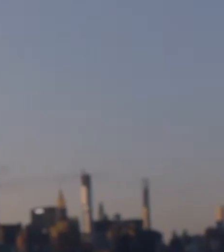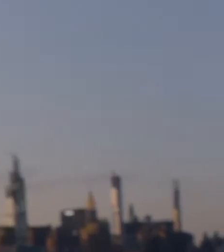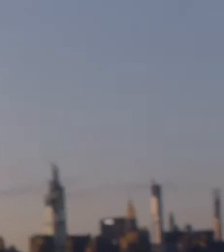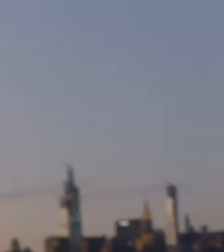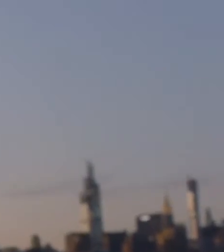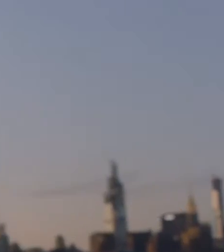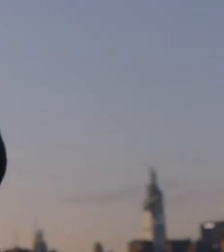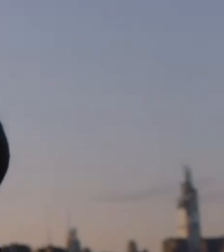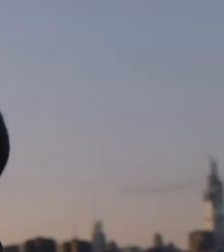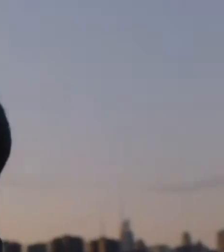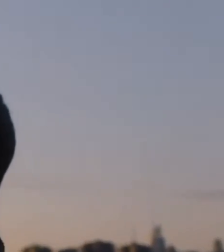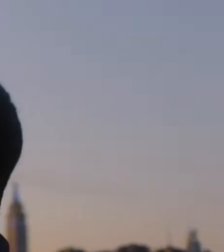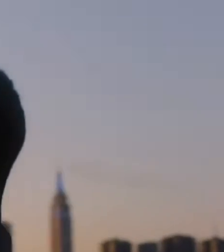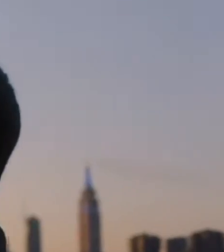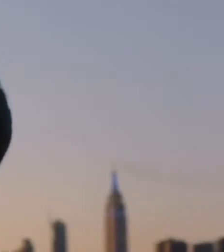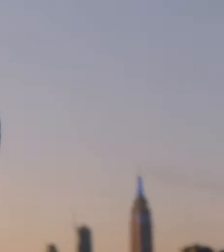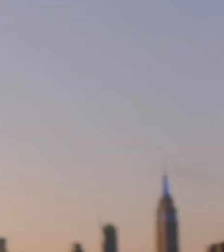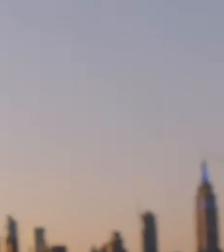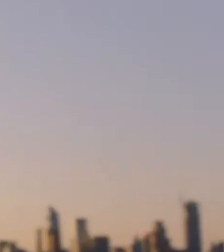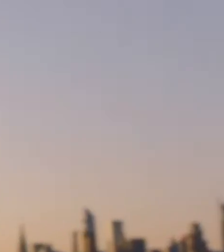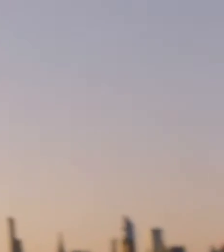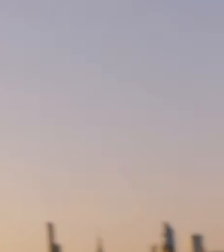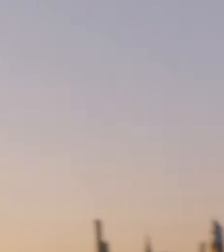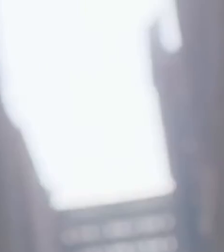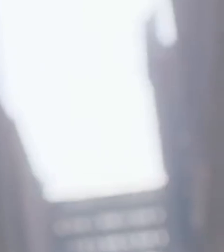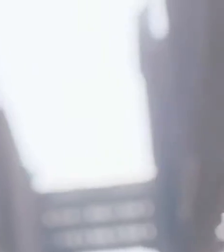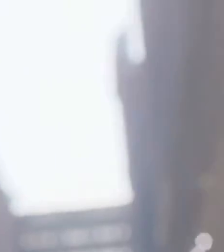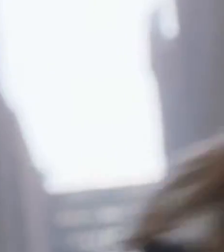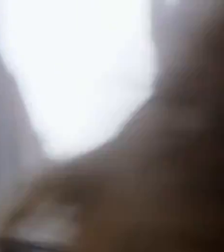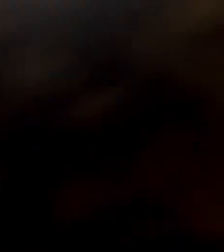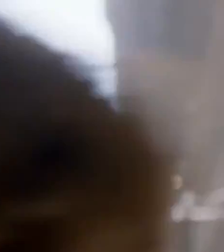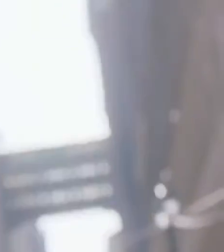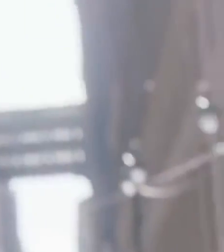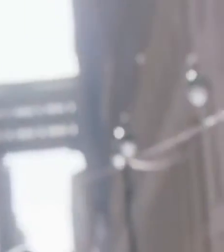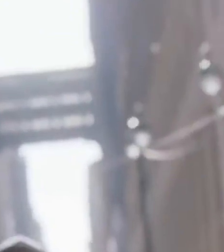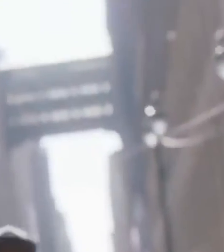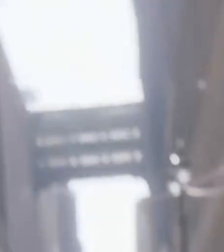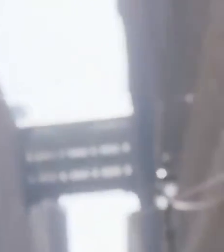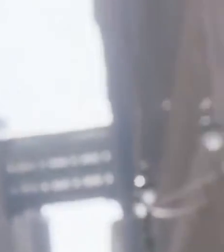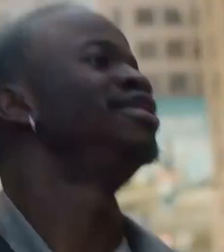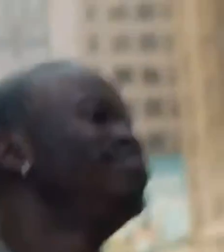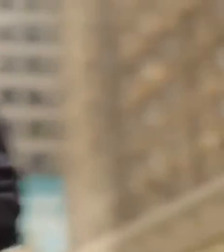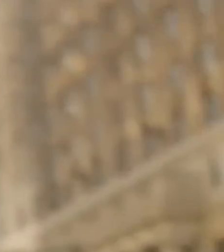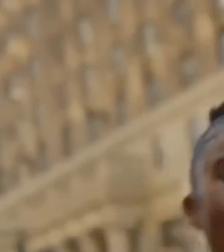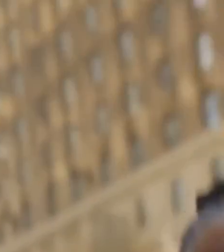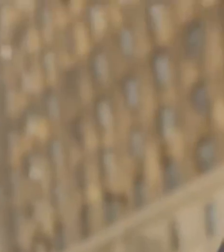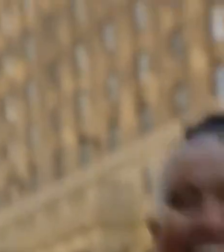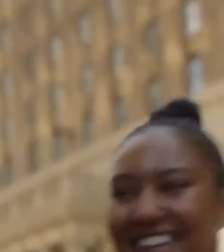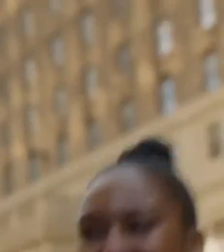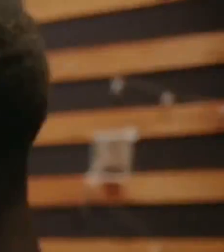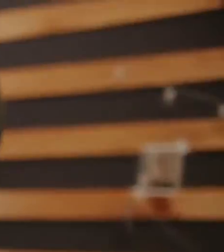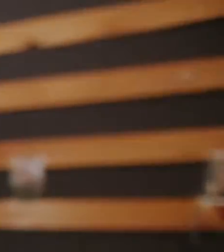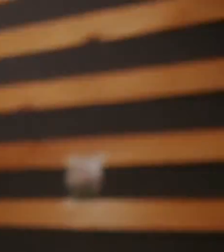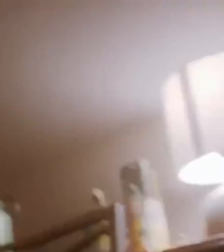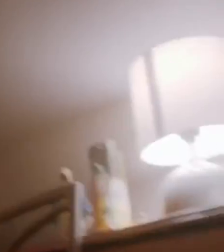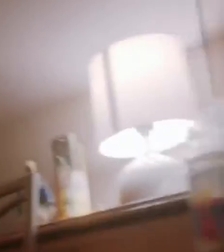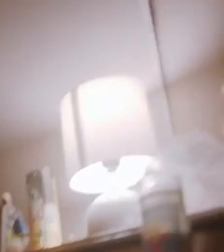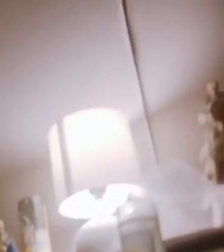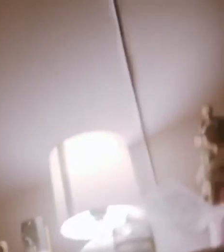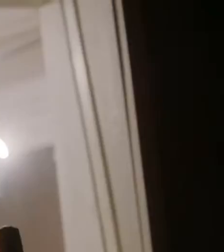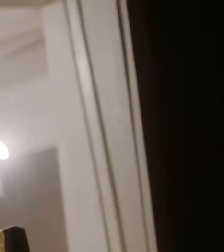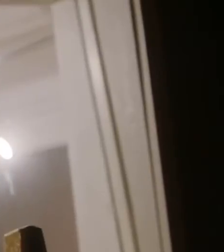started going harder with everything that I was interested in doing. Started my own LLC, started my own company, all that cool